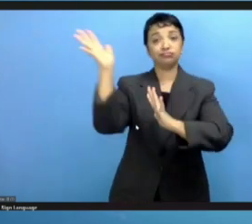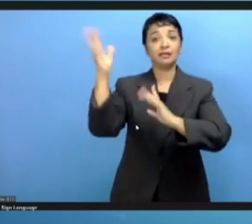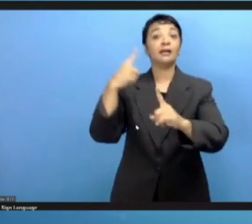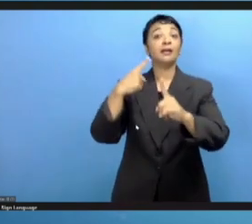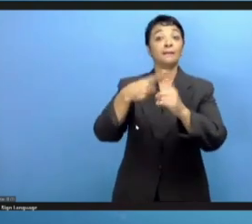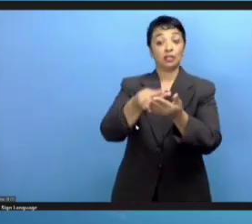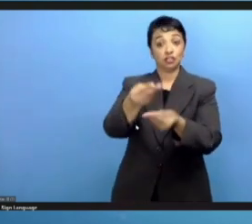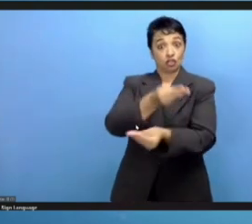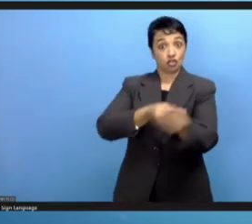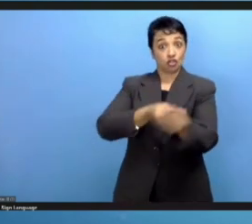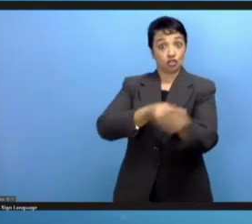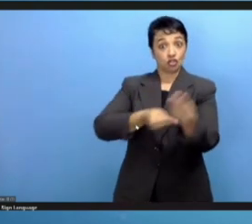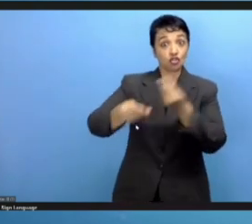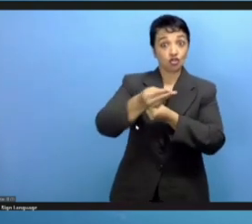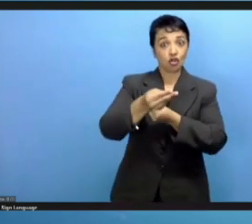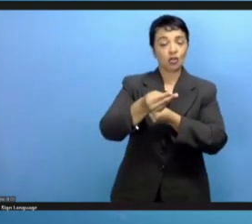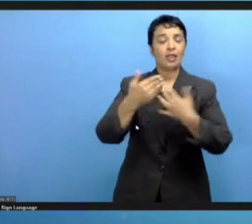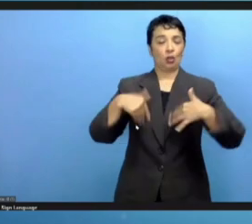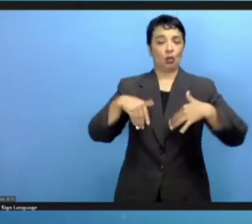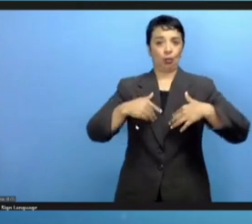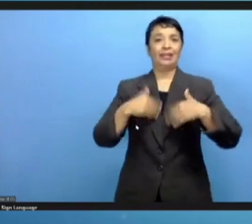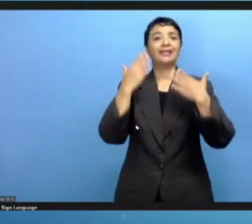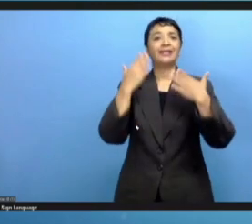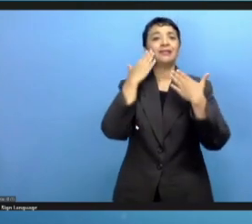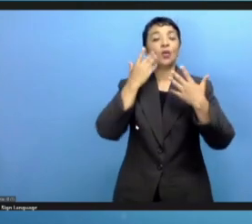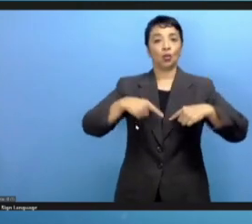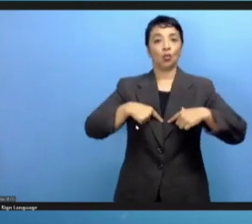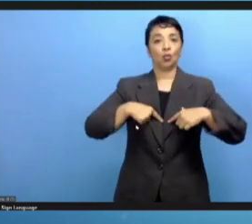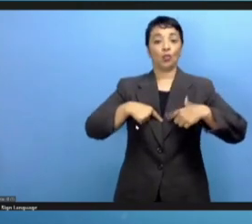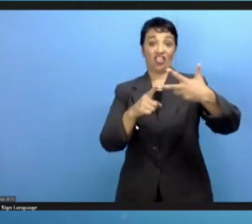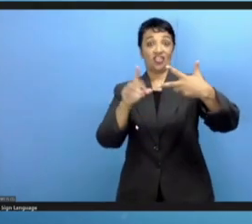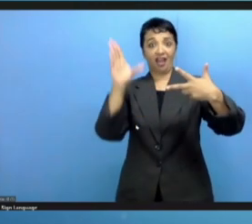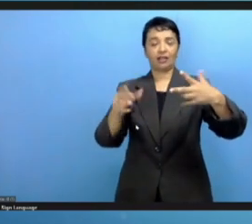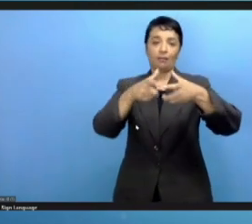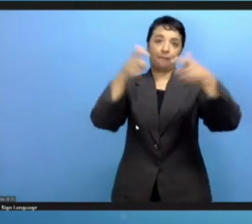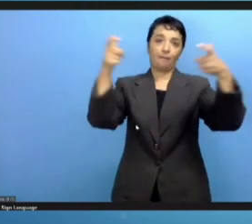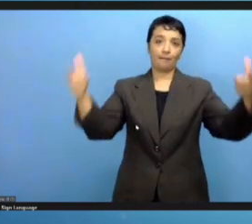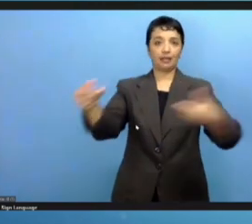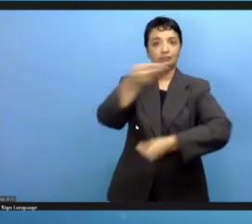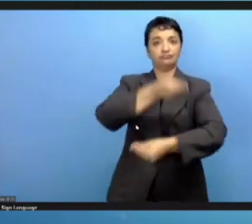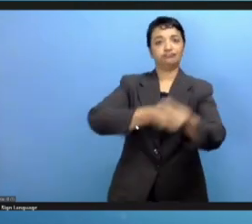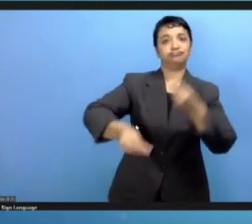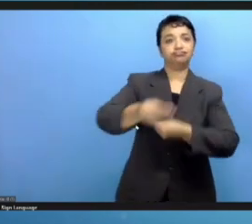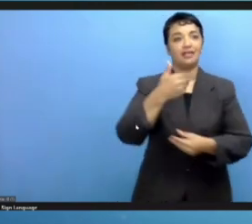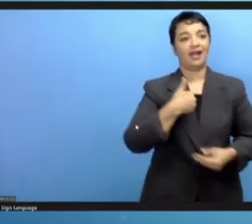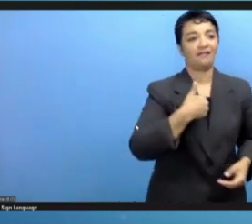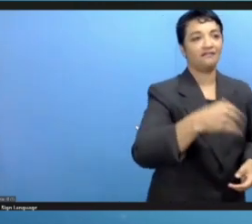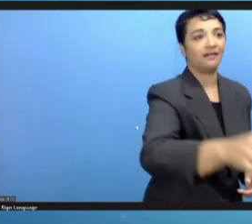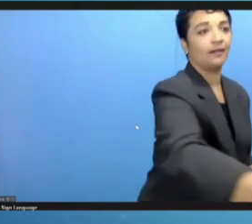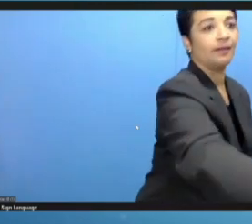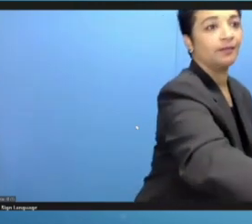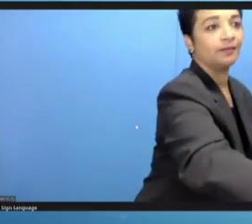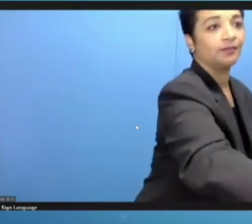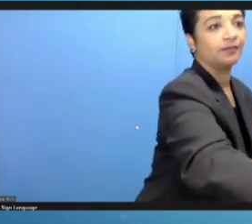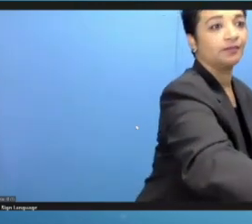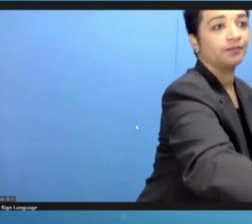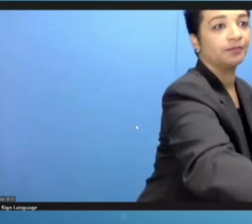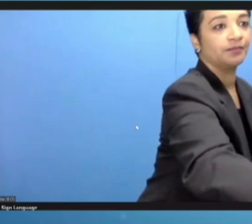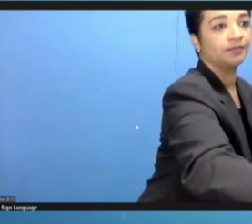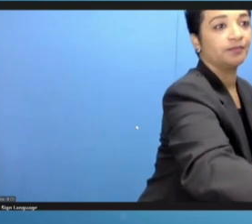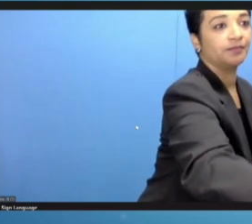the third largest in sub-Saharan Africa. We remain steadfast in our